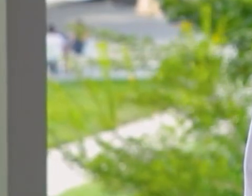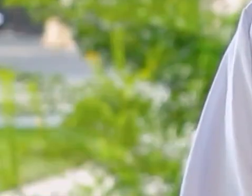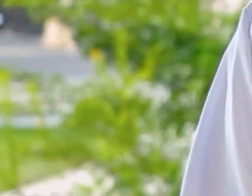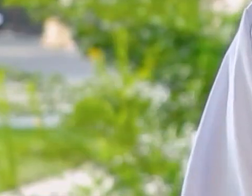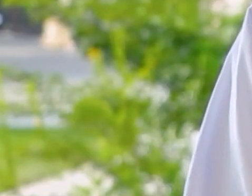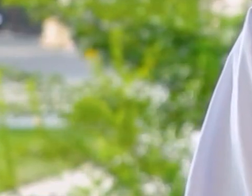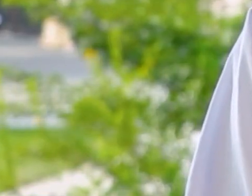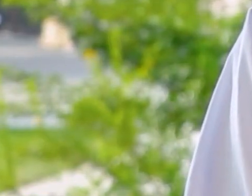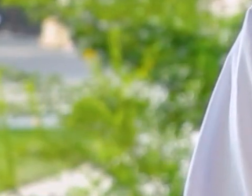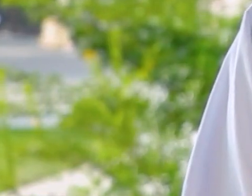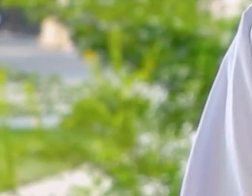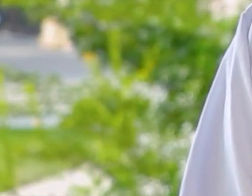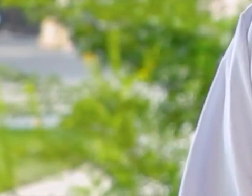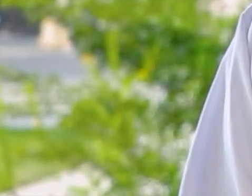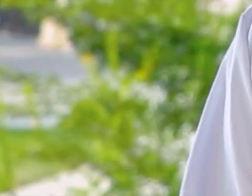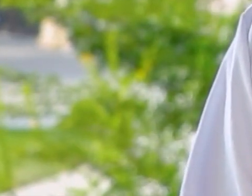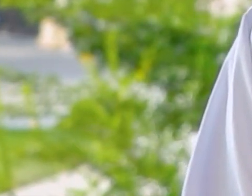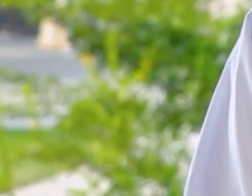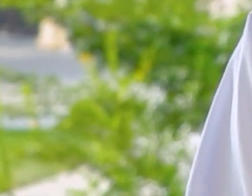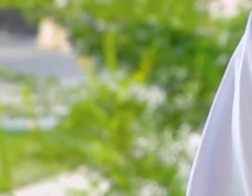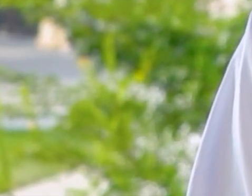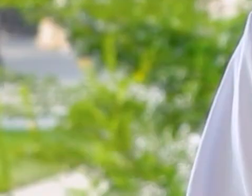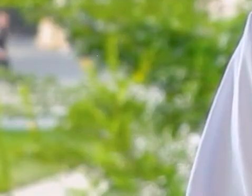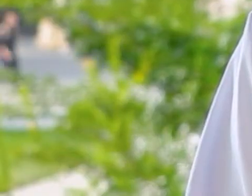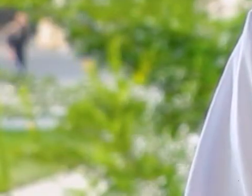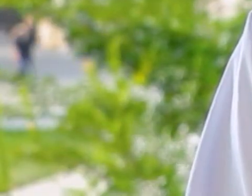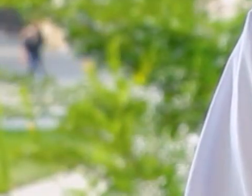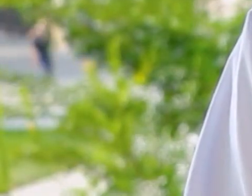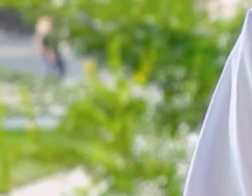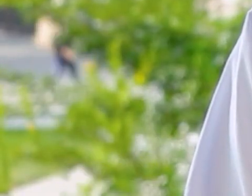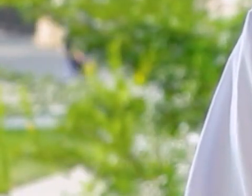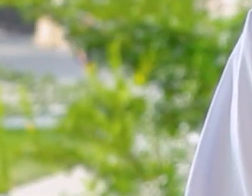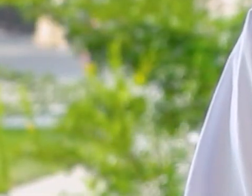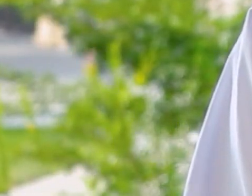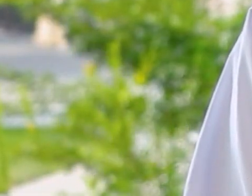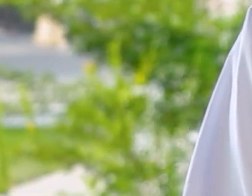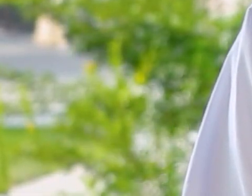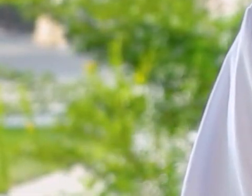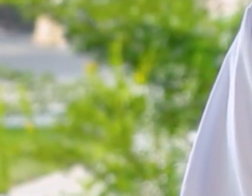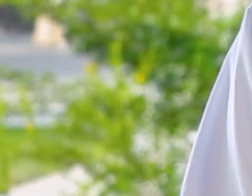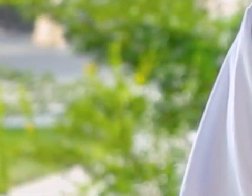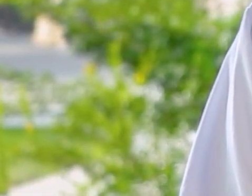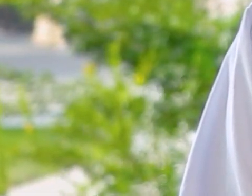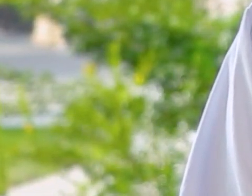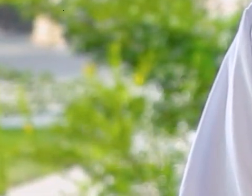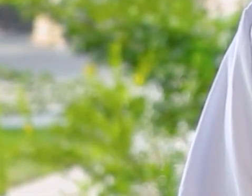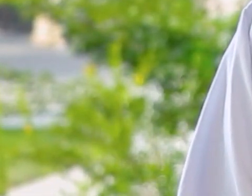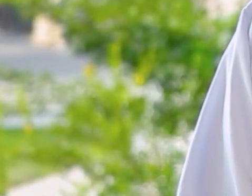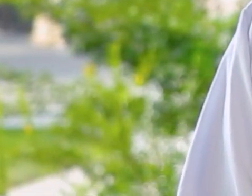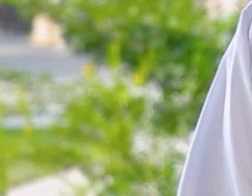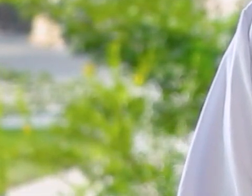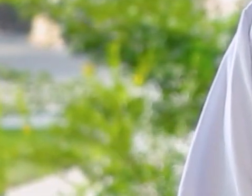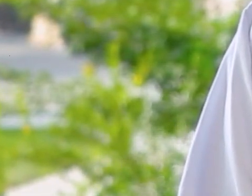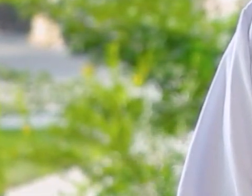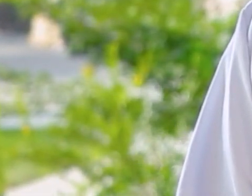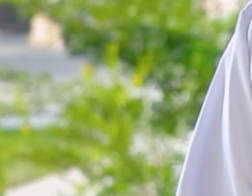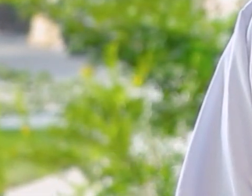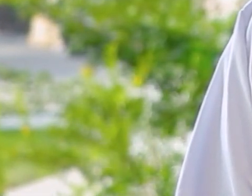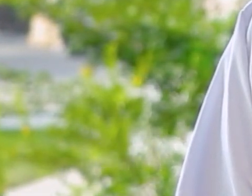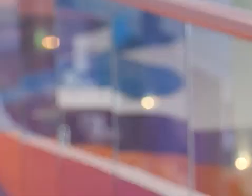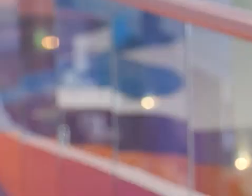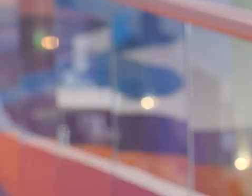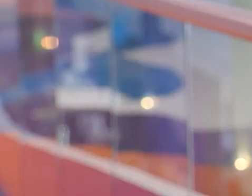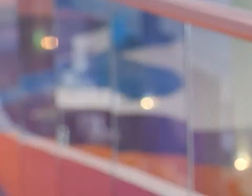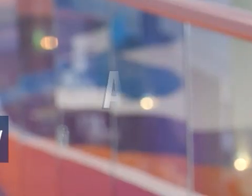higher. And among residents, suicide is the #1 cause of death with first-year residents being the most